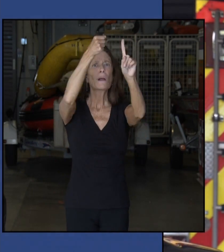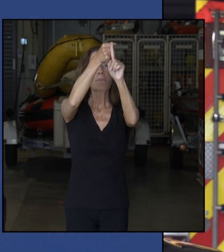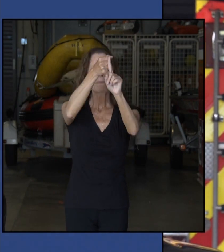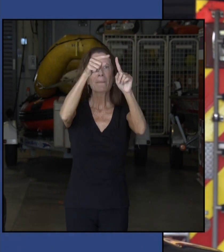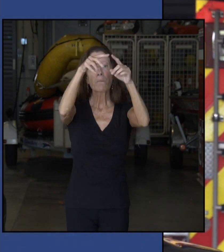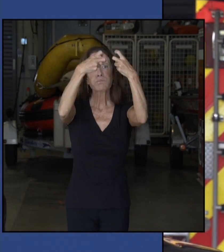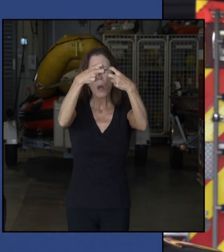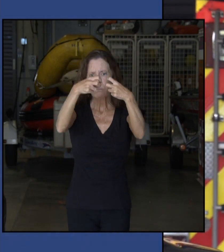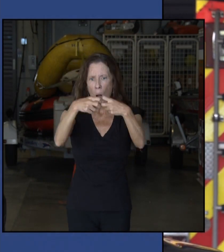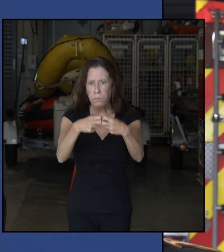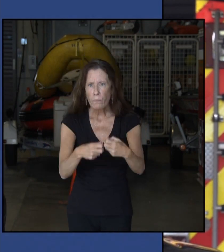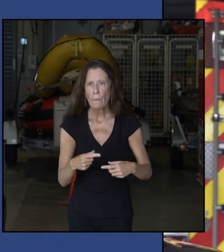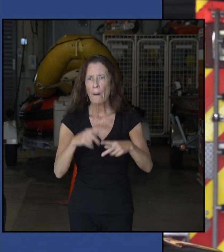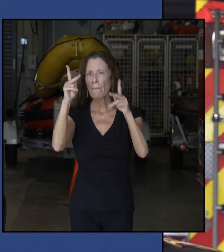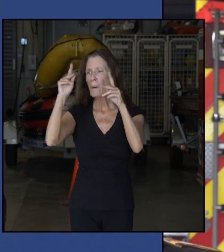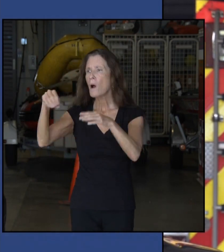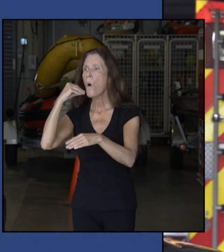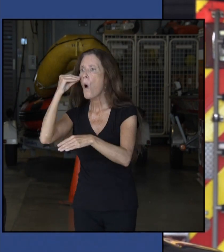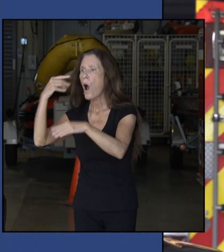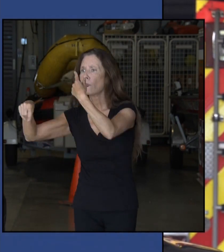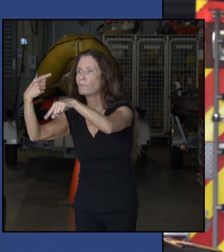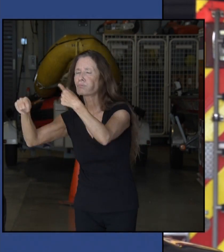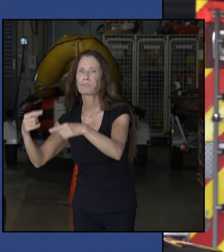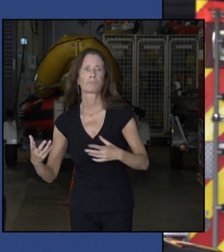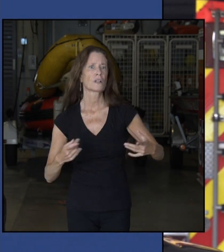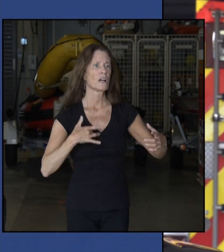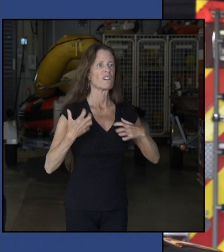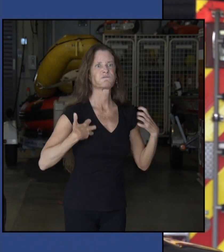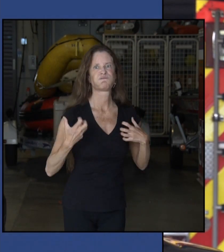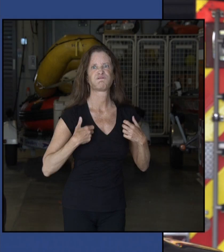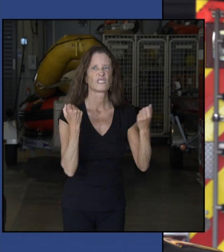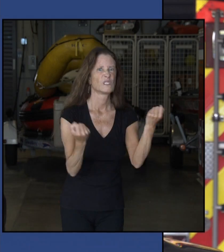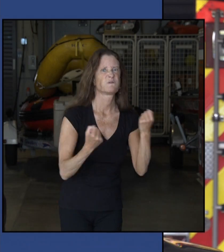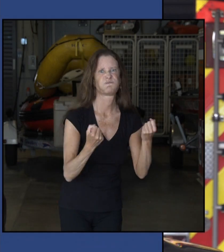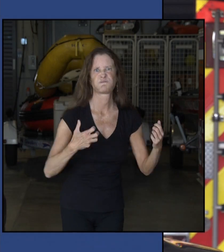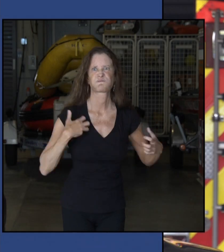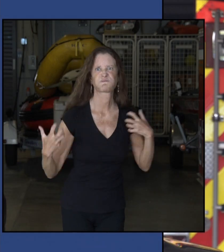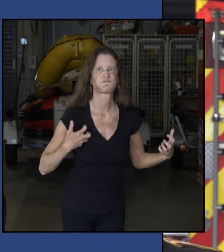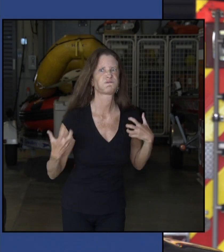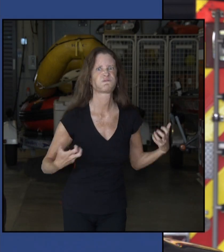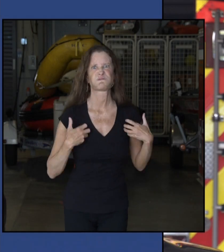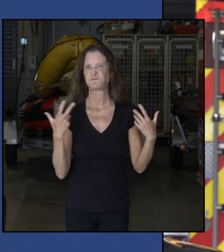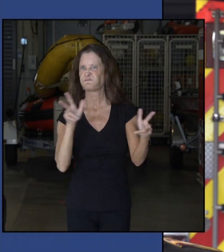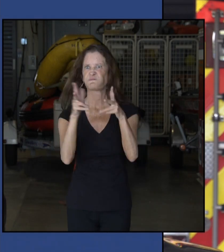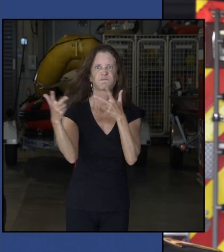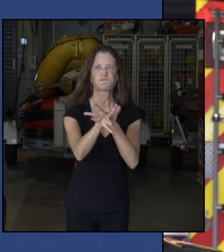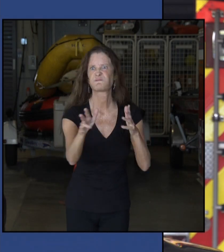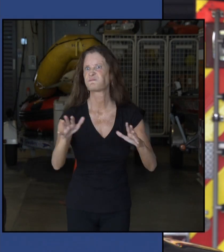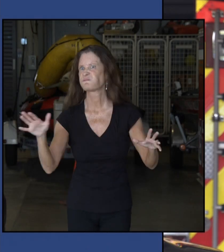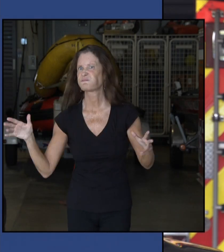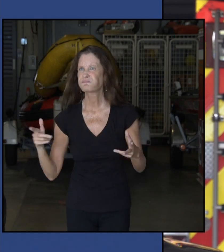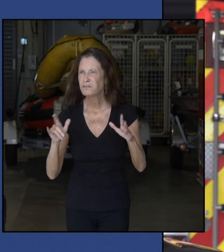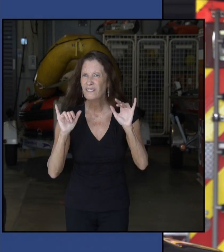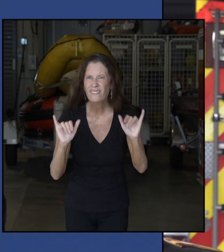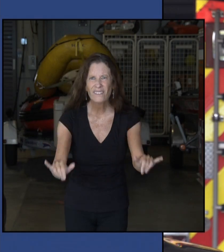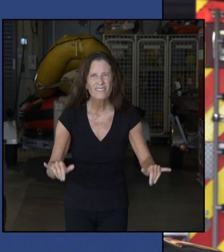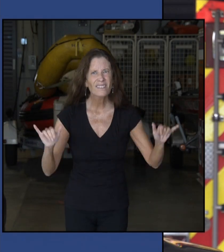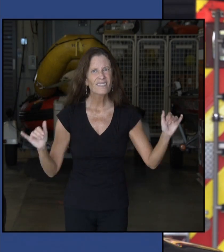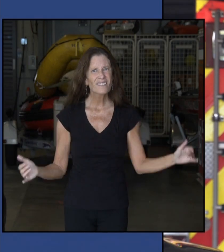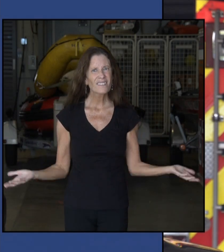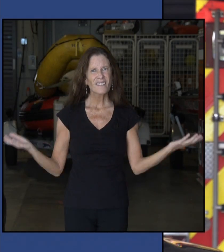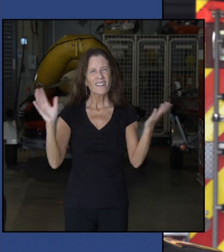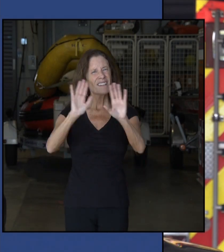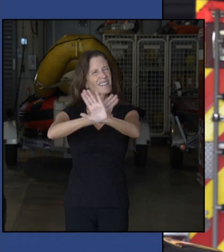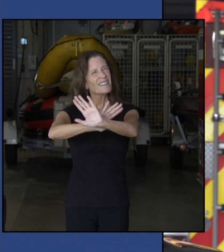beat it have been all of us to a degree, the coronavirus hasn't broken us, and it never will break us. So as we all